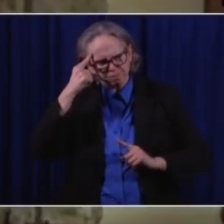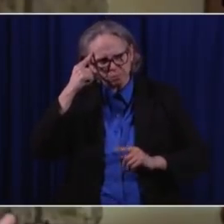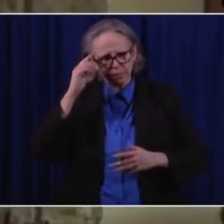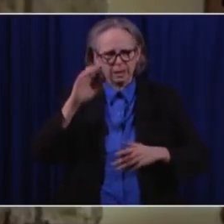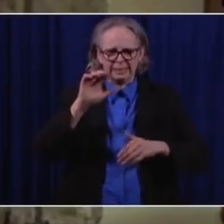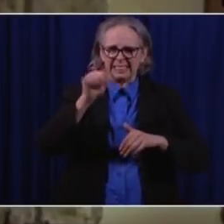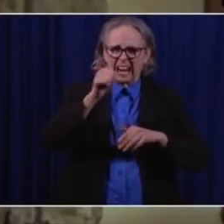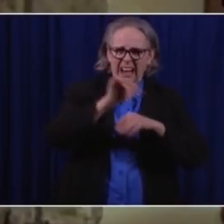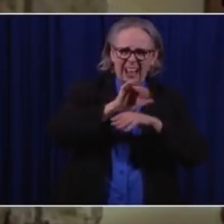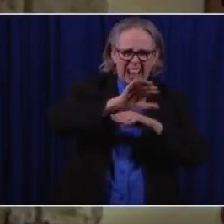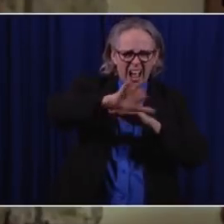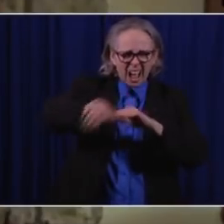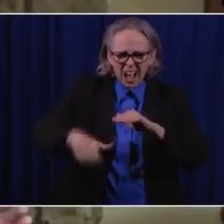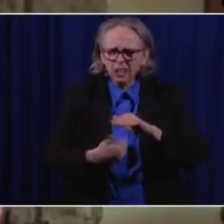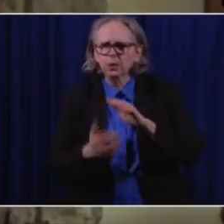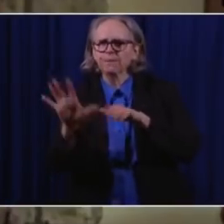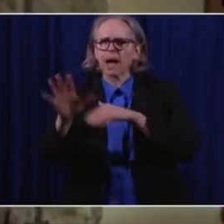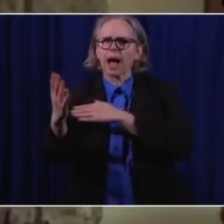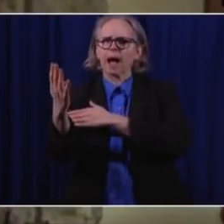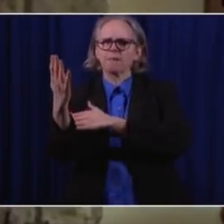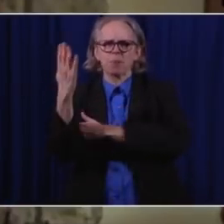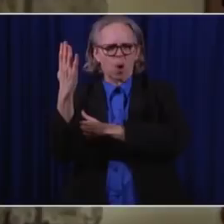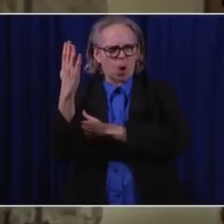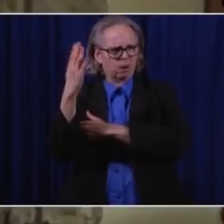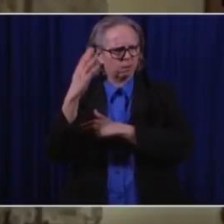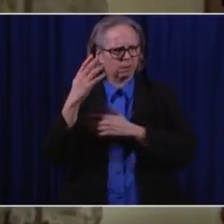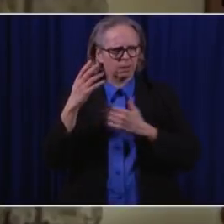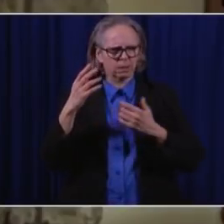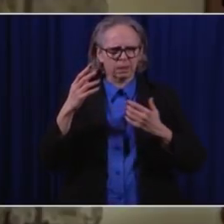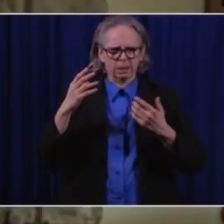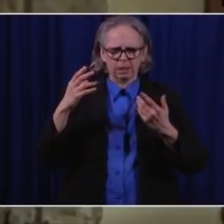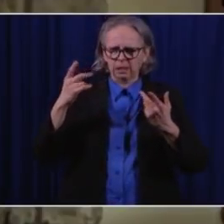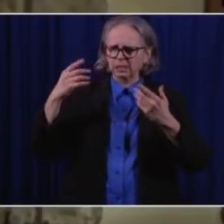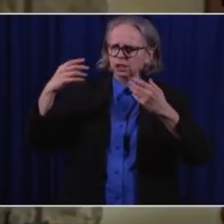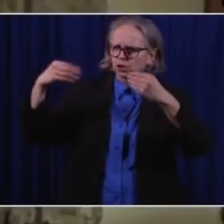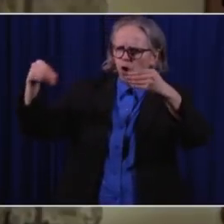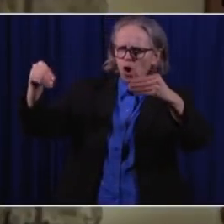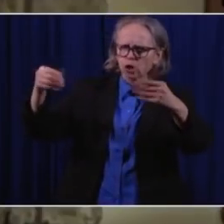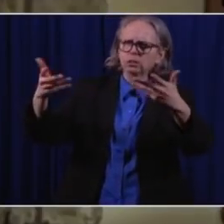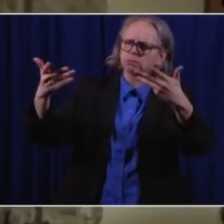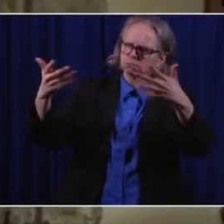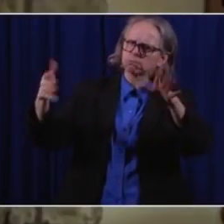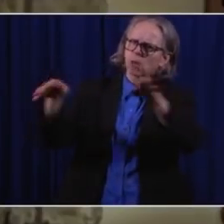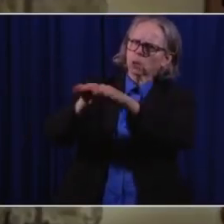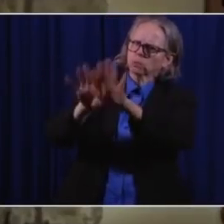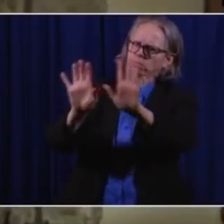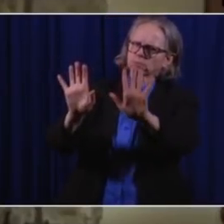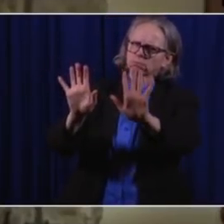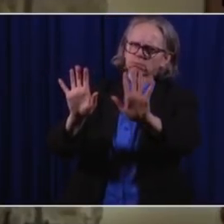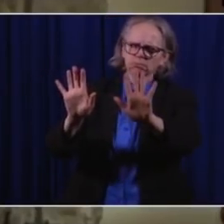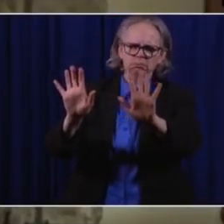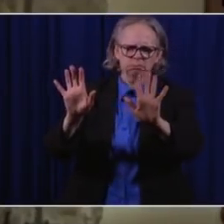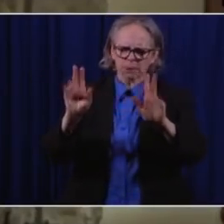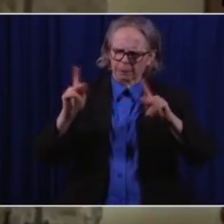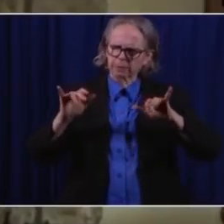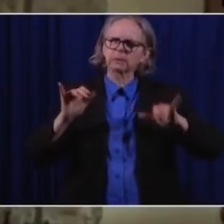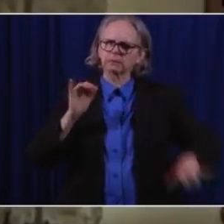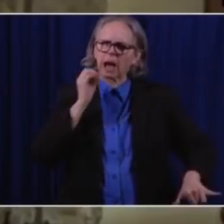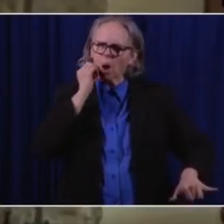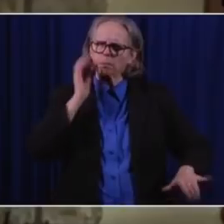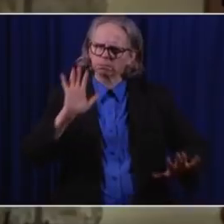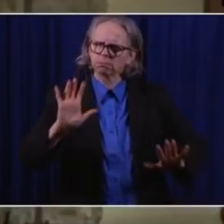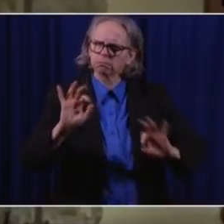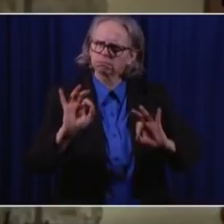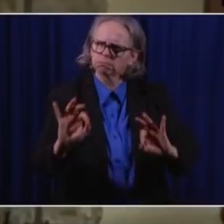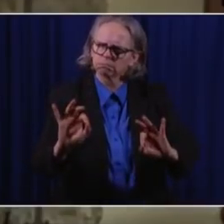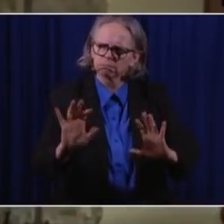No retail establishments, with a couple exceptions, will be open. So mostly it's like anything else. It's